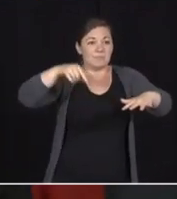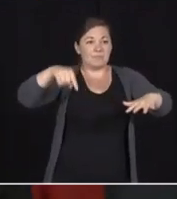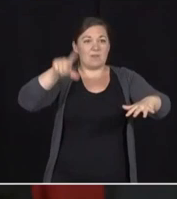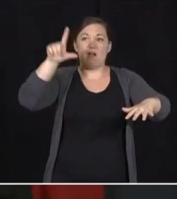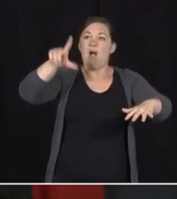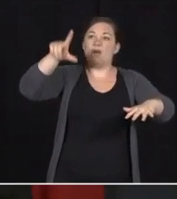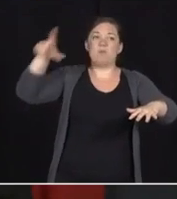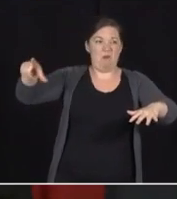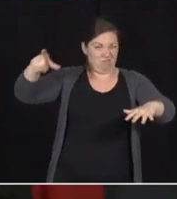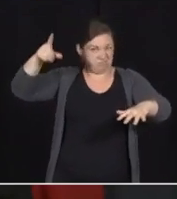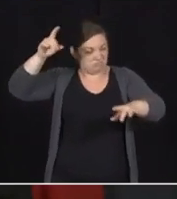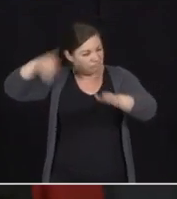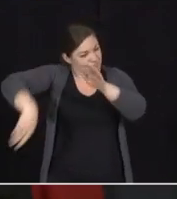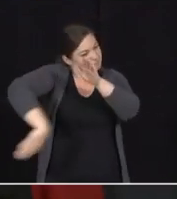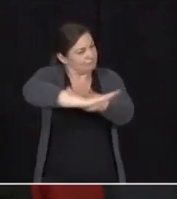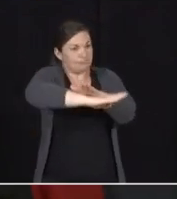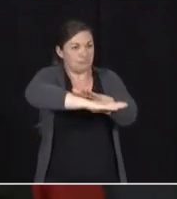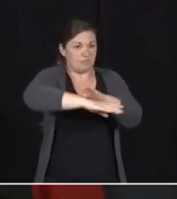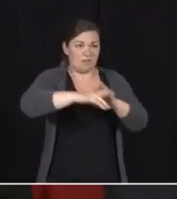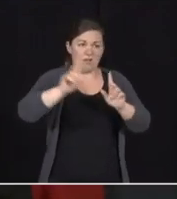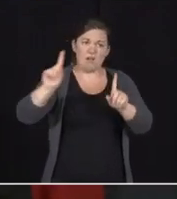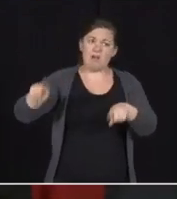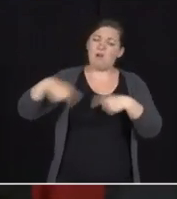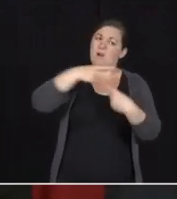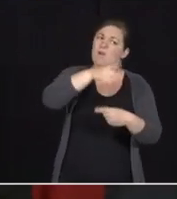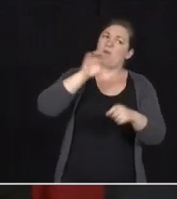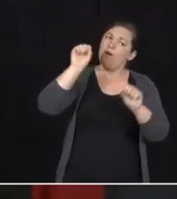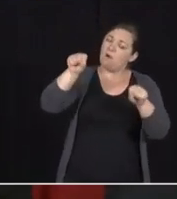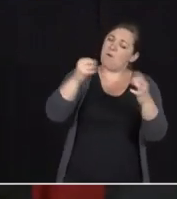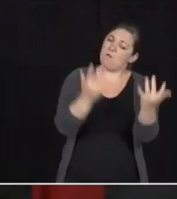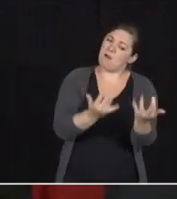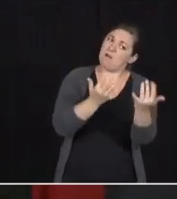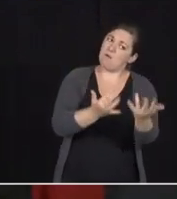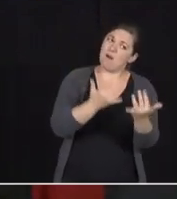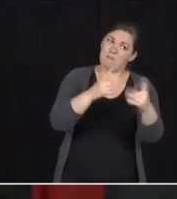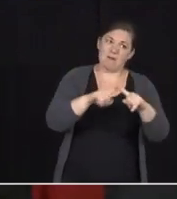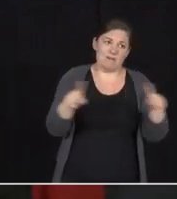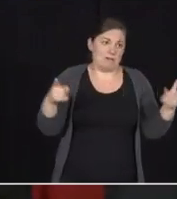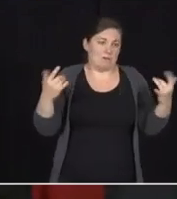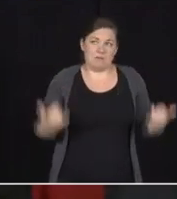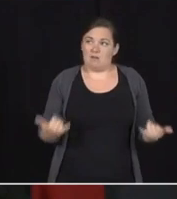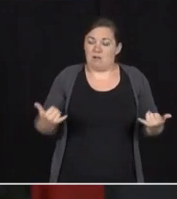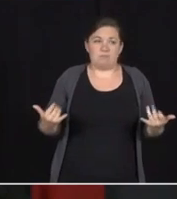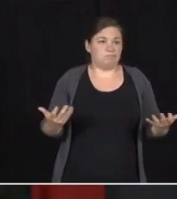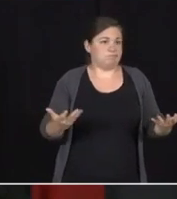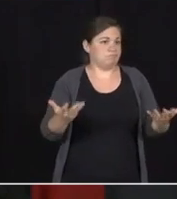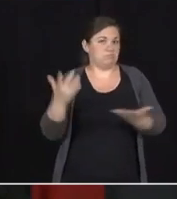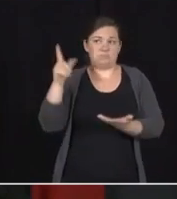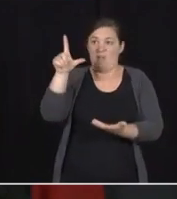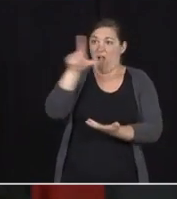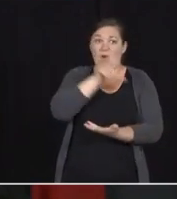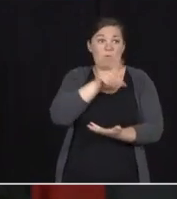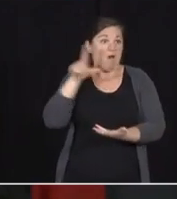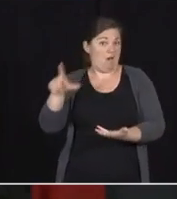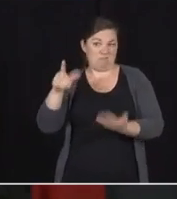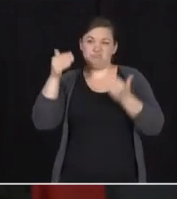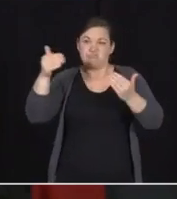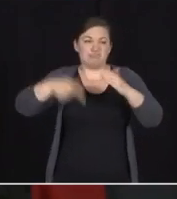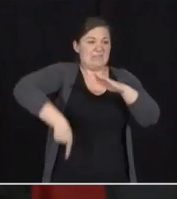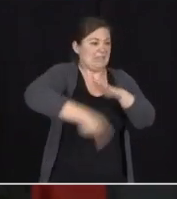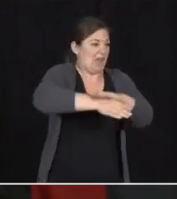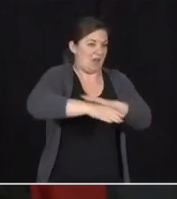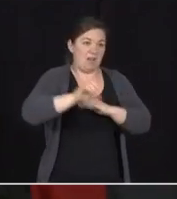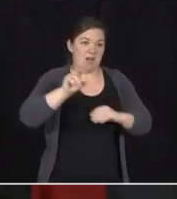they've hung in there, and they've seen what's going on, and they're terrified. So all those groups are watching you right now. Yep. Is a moratorium coming?